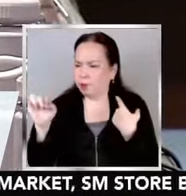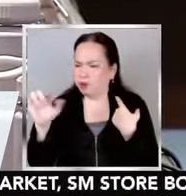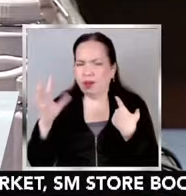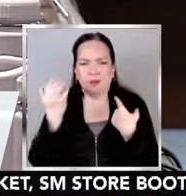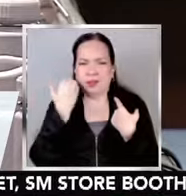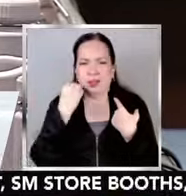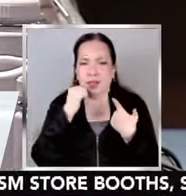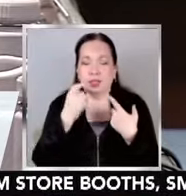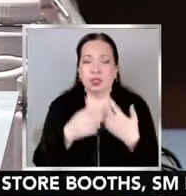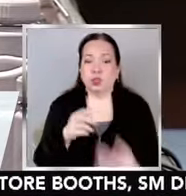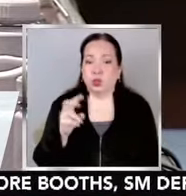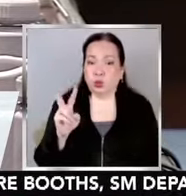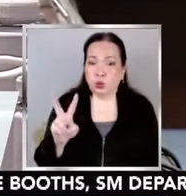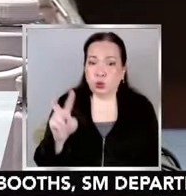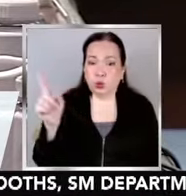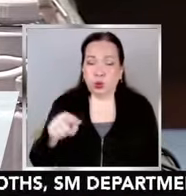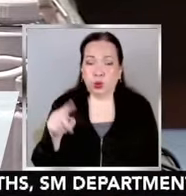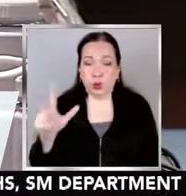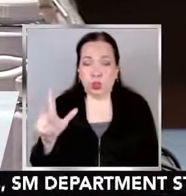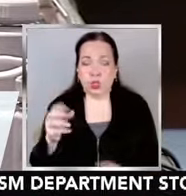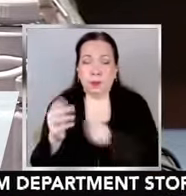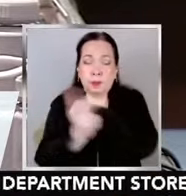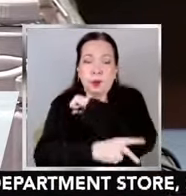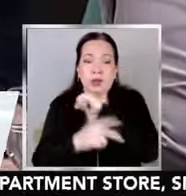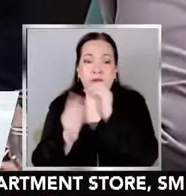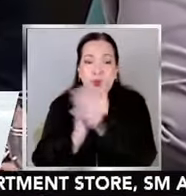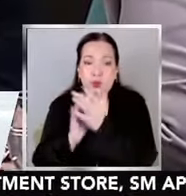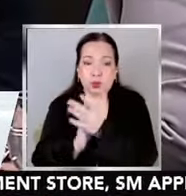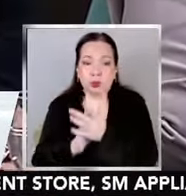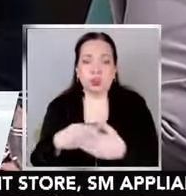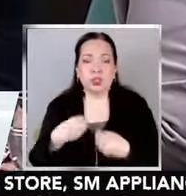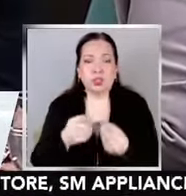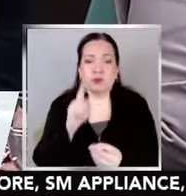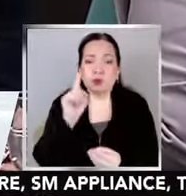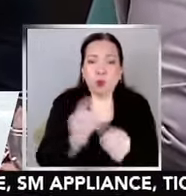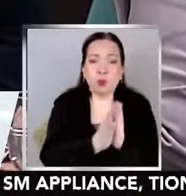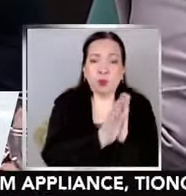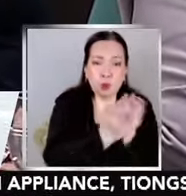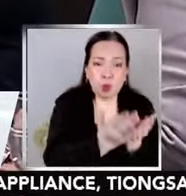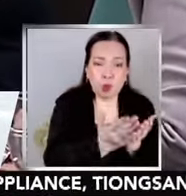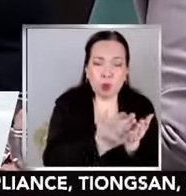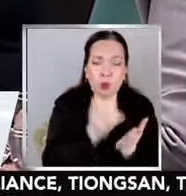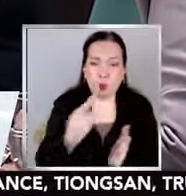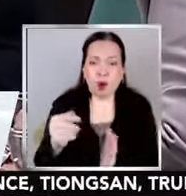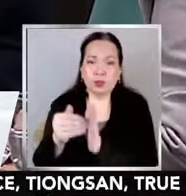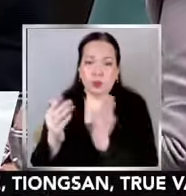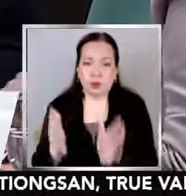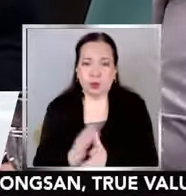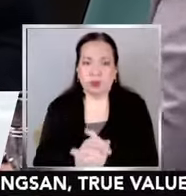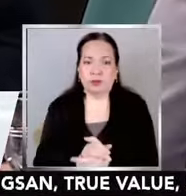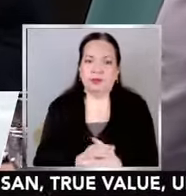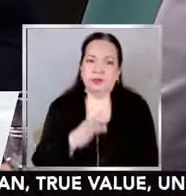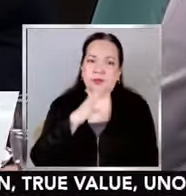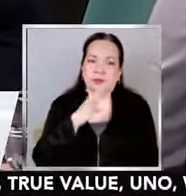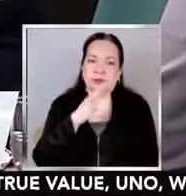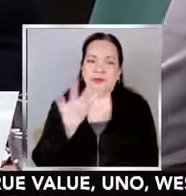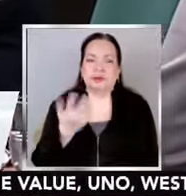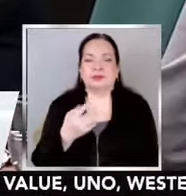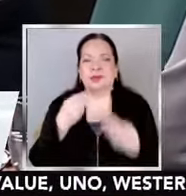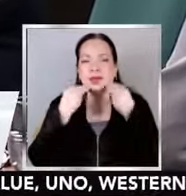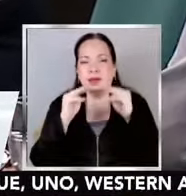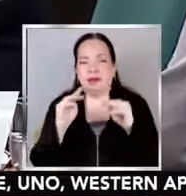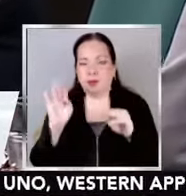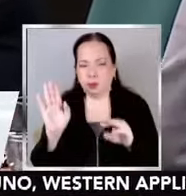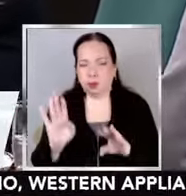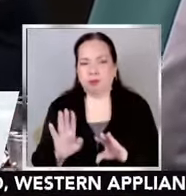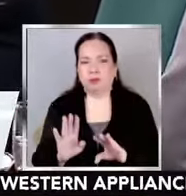in rural schools had 1 textbook per student. Sa opening statement ni Vice President at DepEd Secretary